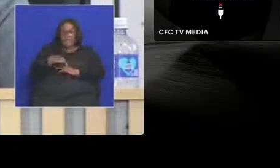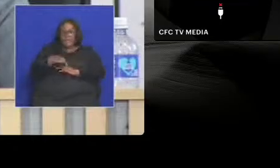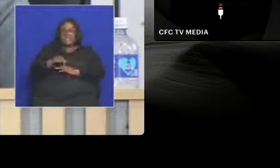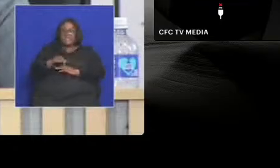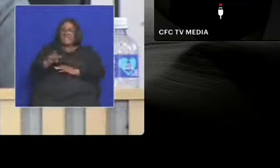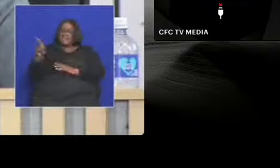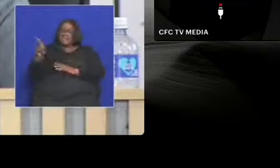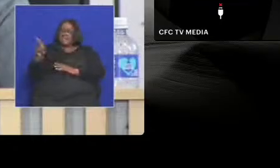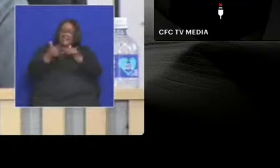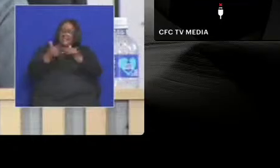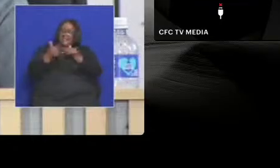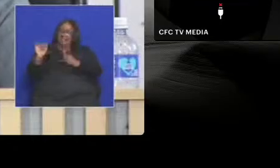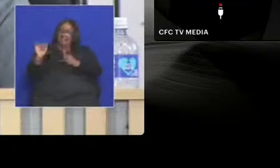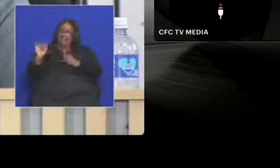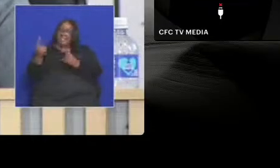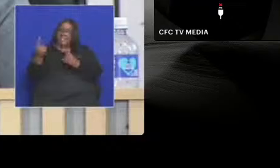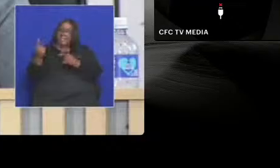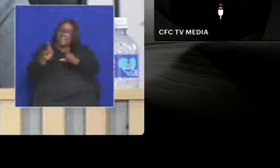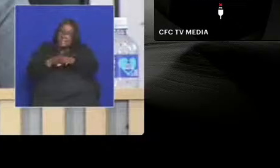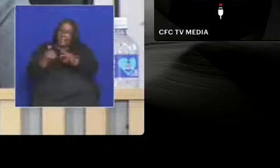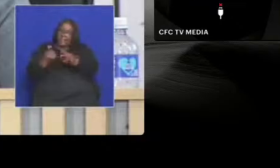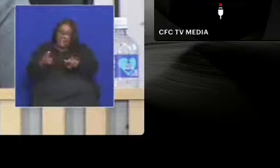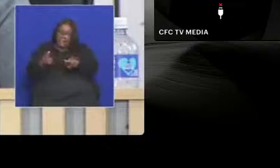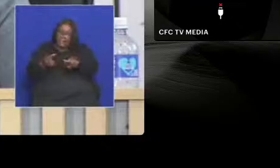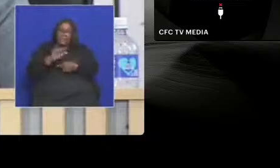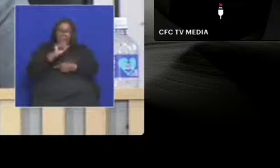would do the same for you? Exactly.